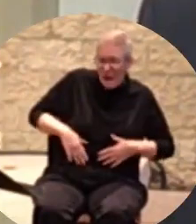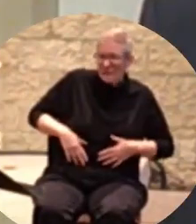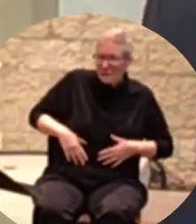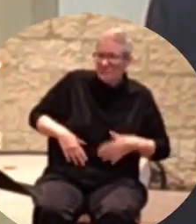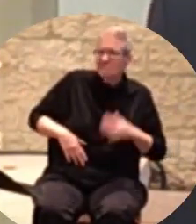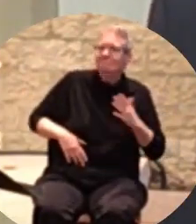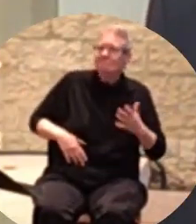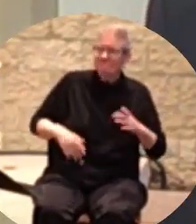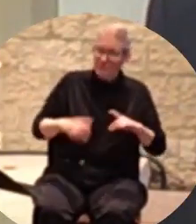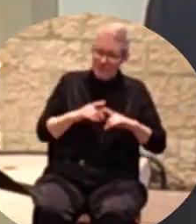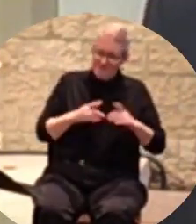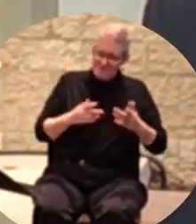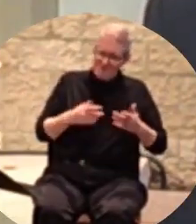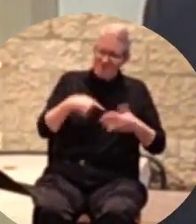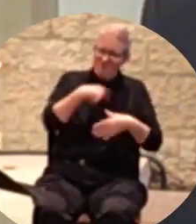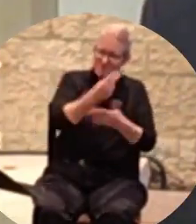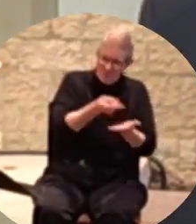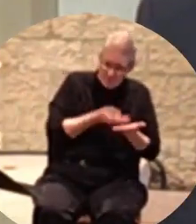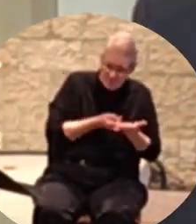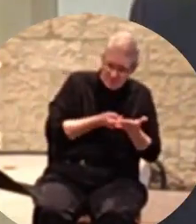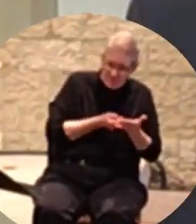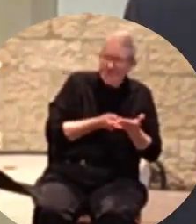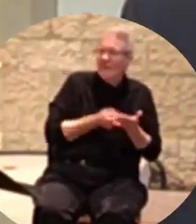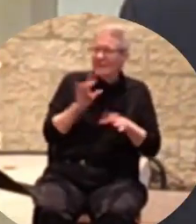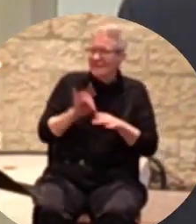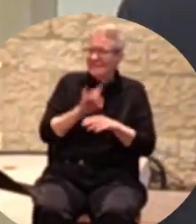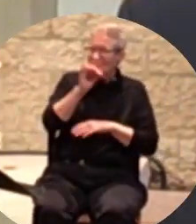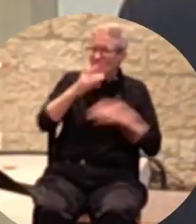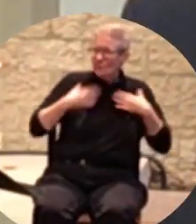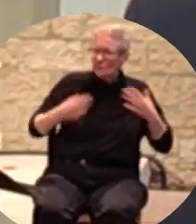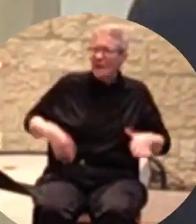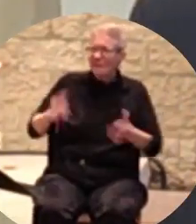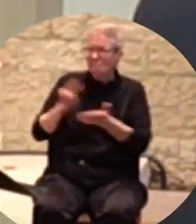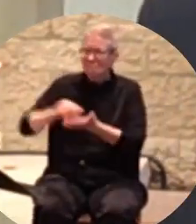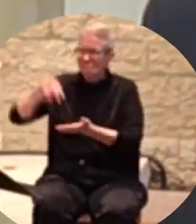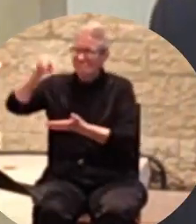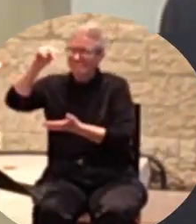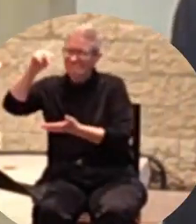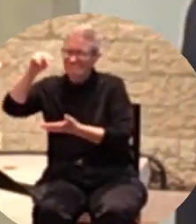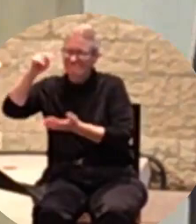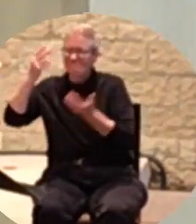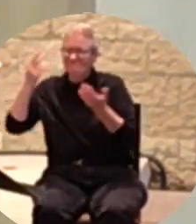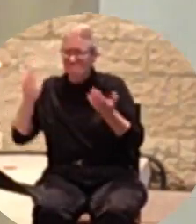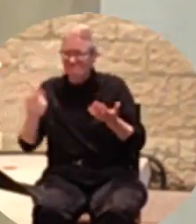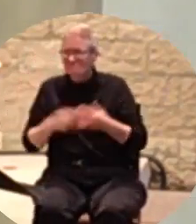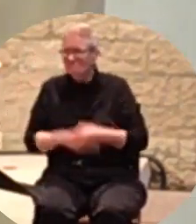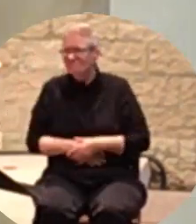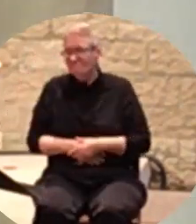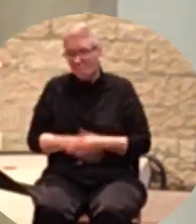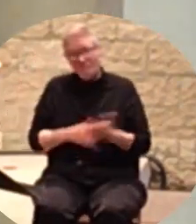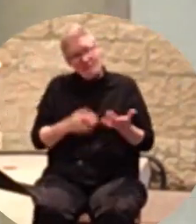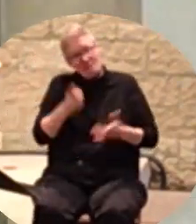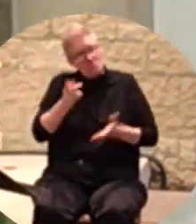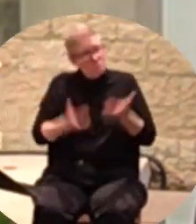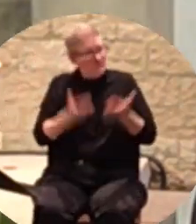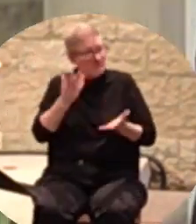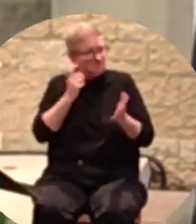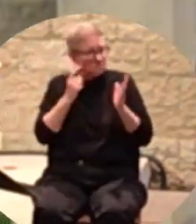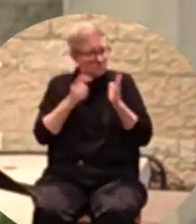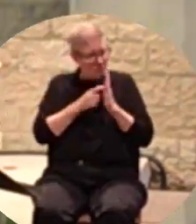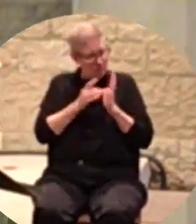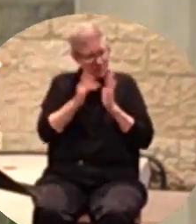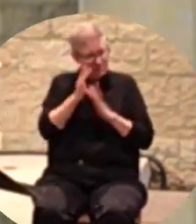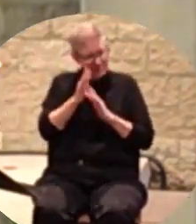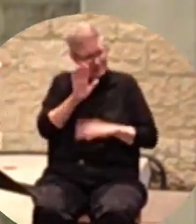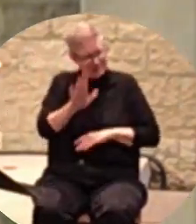spiritual body. And more than likely, you know that that Christ's presence, that Jesus Christ's presence is in your life because you feel